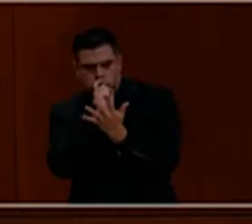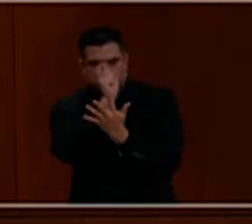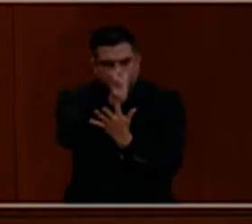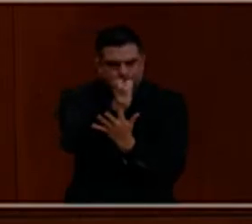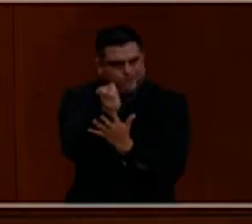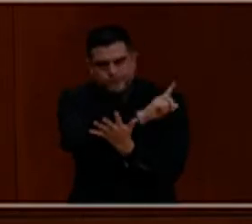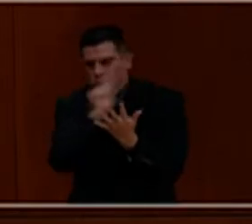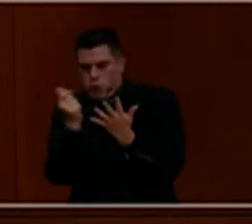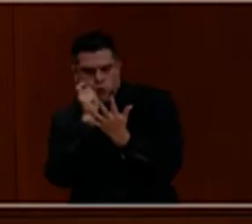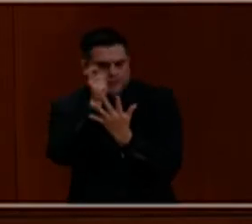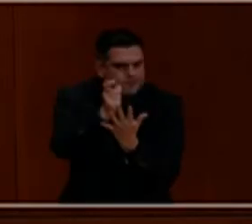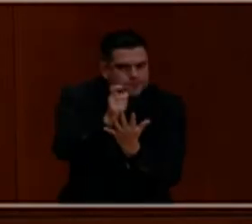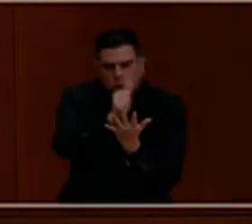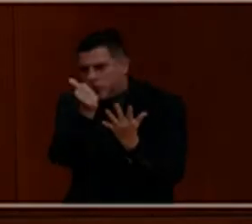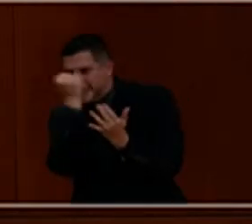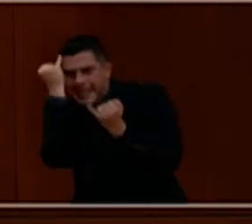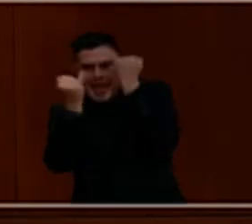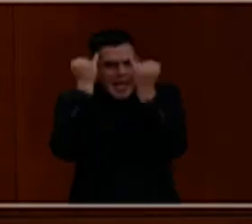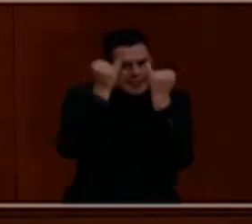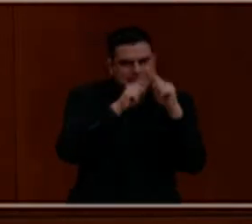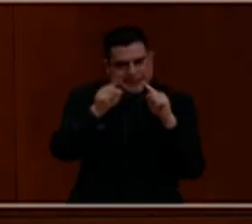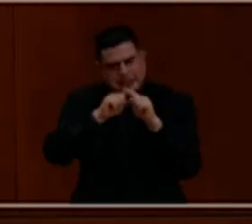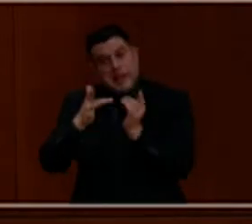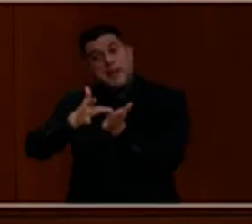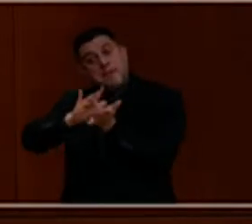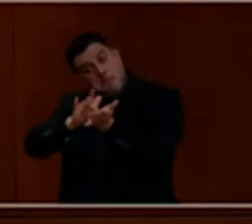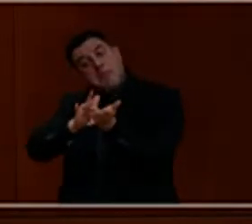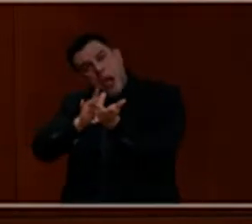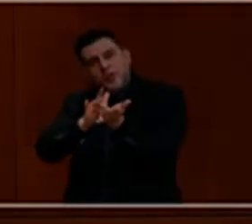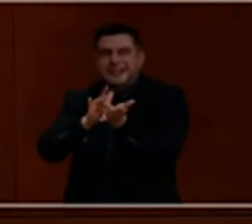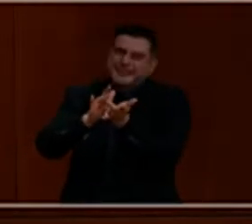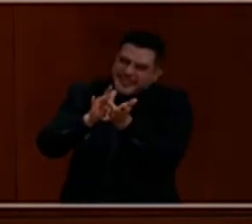the remdesivir. There's still some other stuff that's